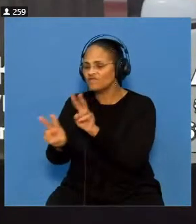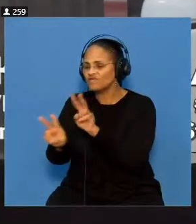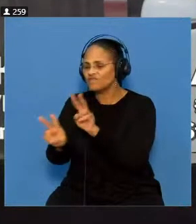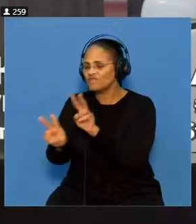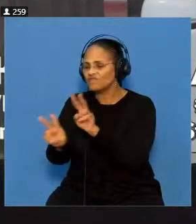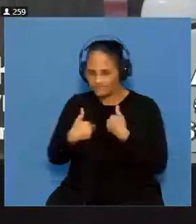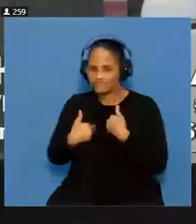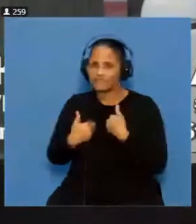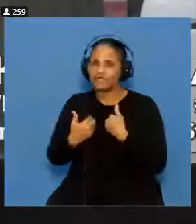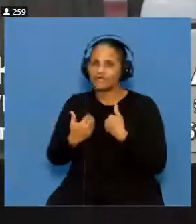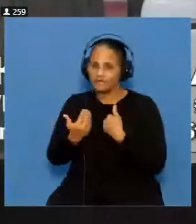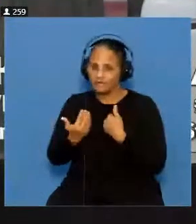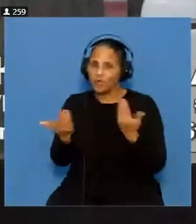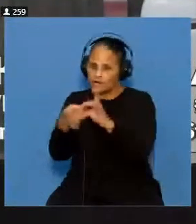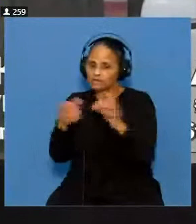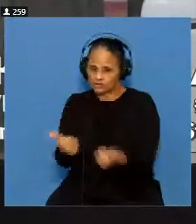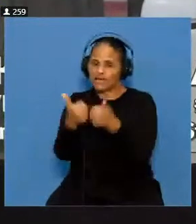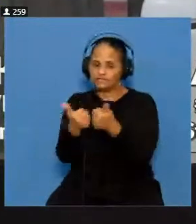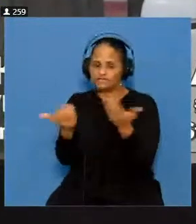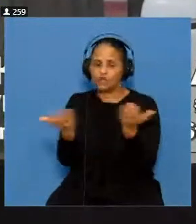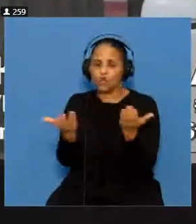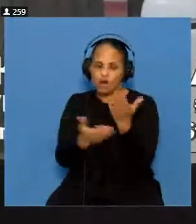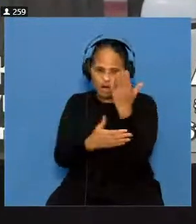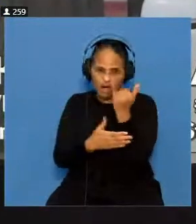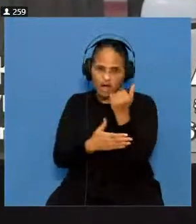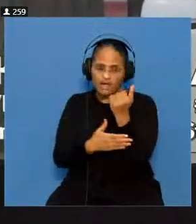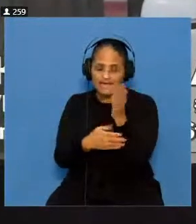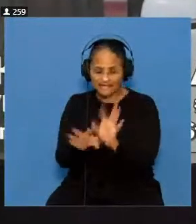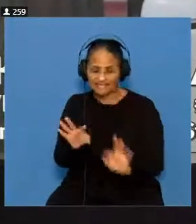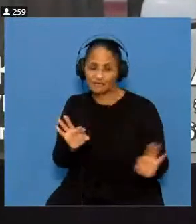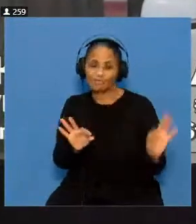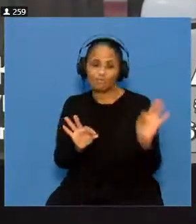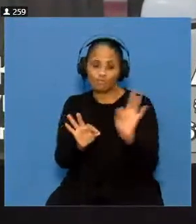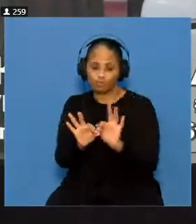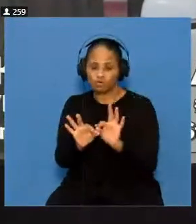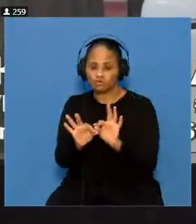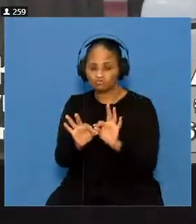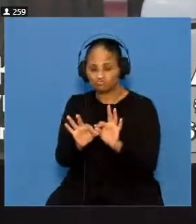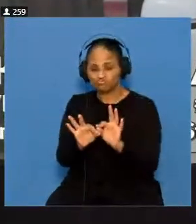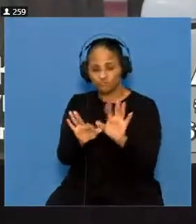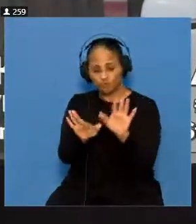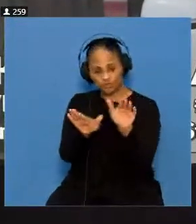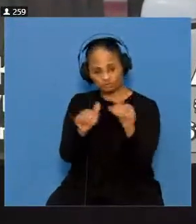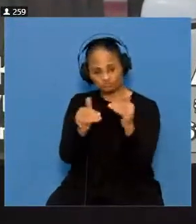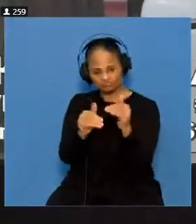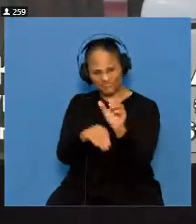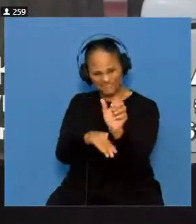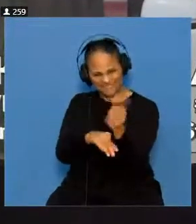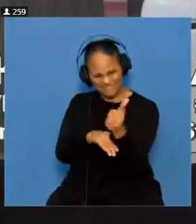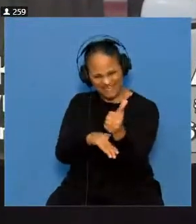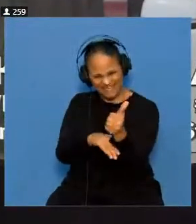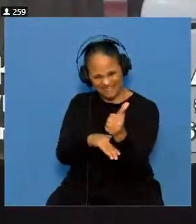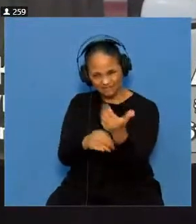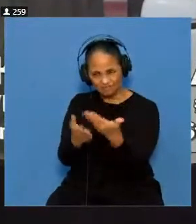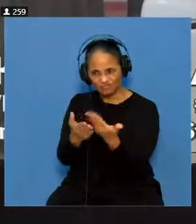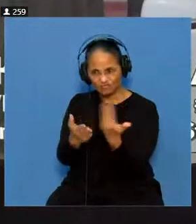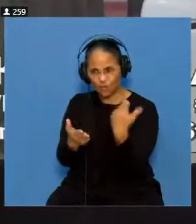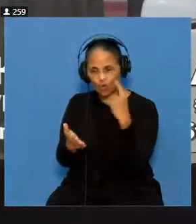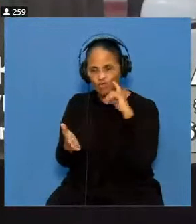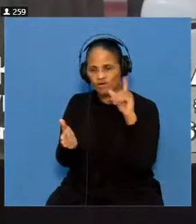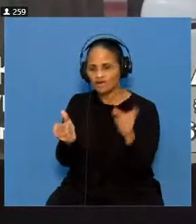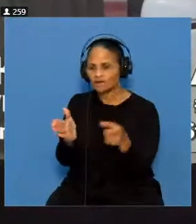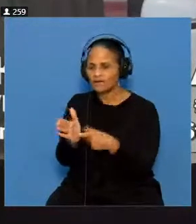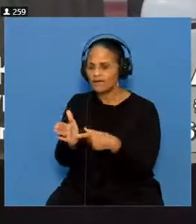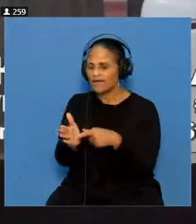challenges of which we have had, and that is the reason why that is important. But the restriction was set at 10. That's what it was. We recognize that that